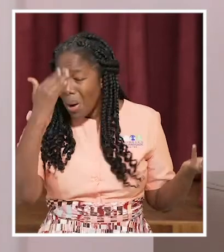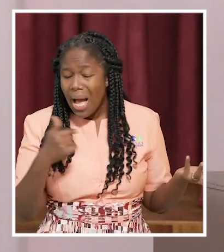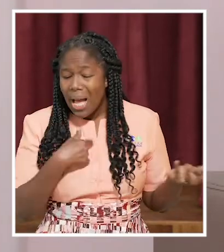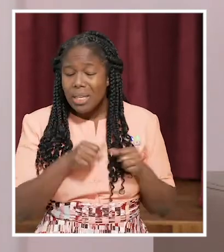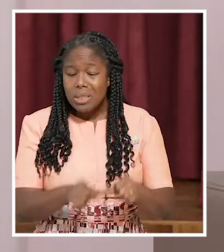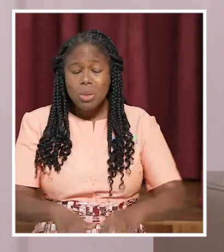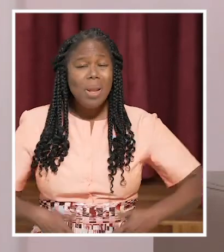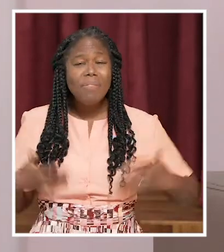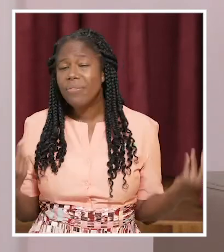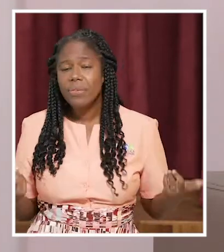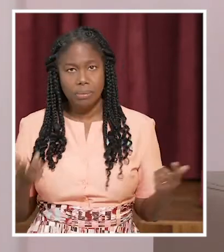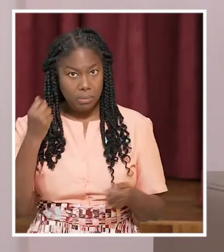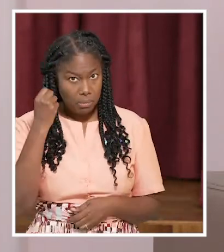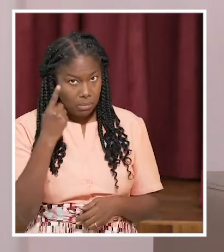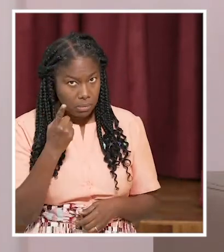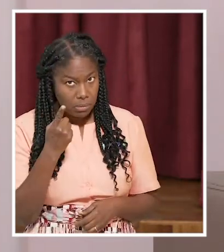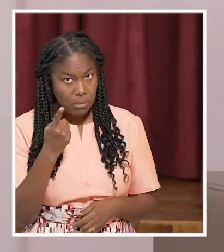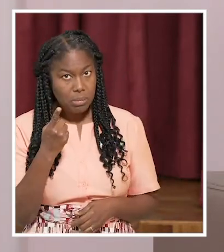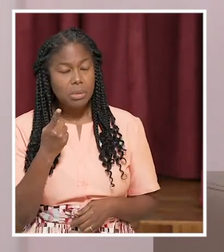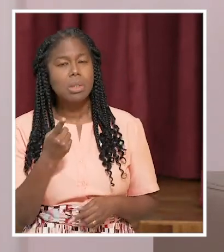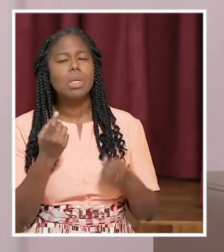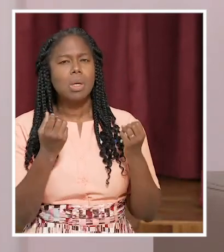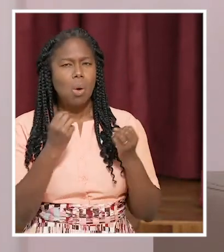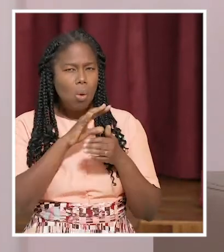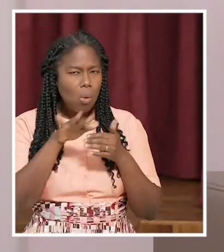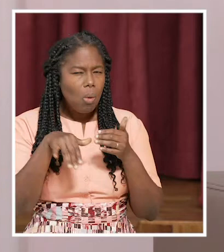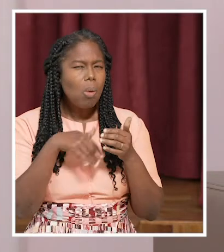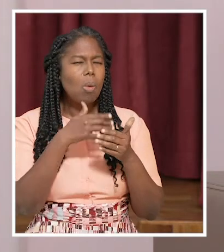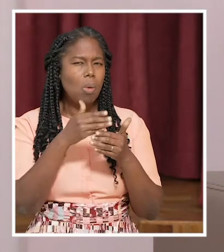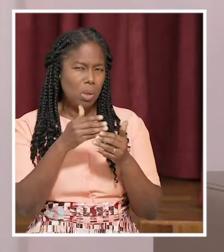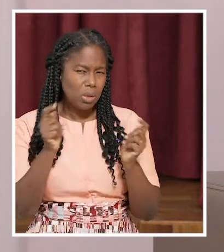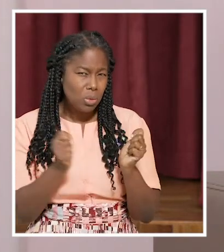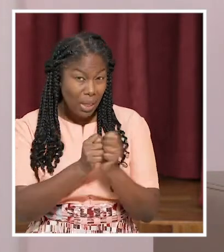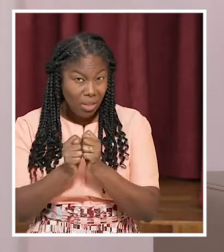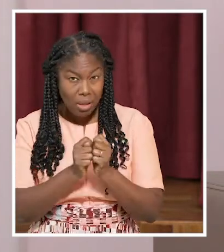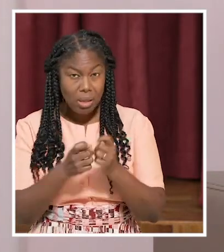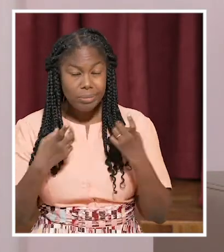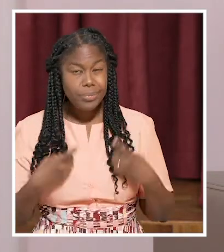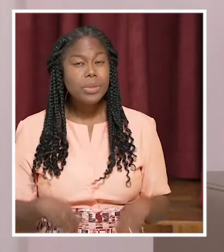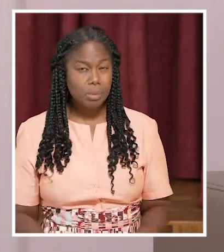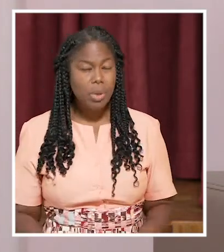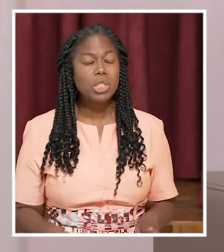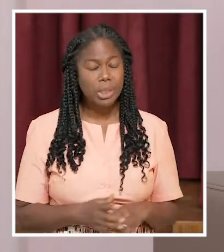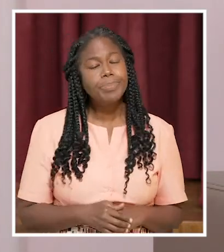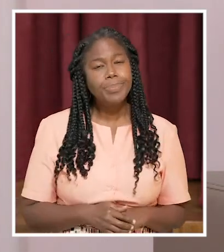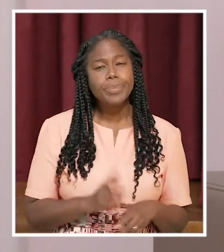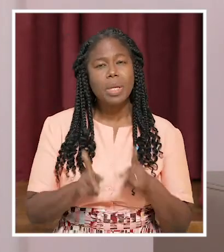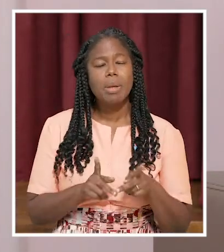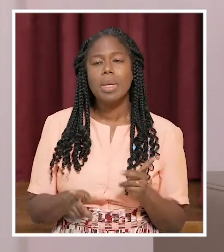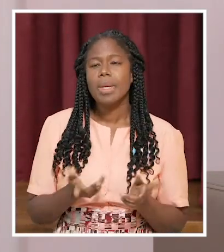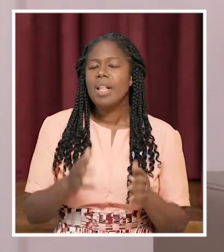person, but when you have that combination of symptoms, including a general loss of interest, people lose interest in the things